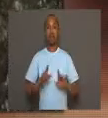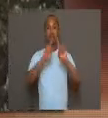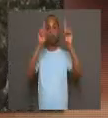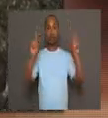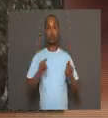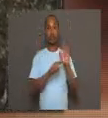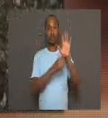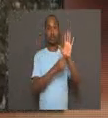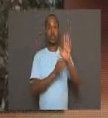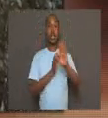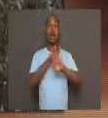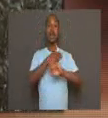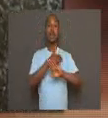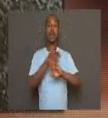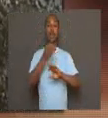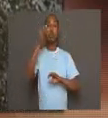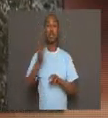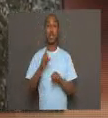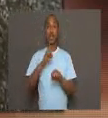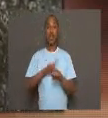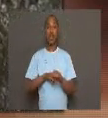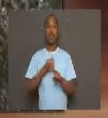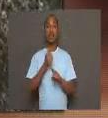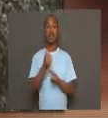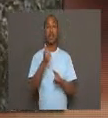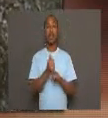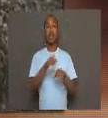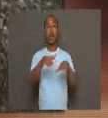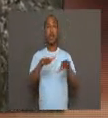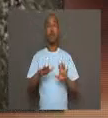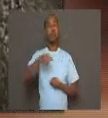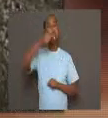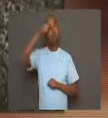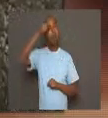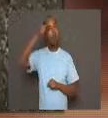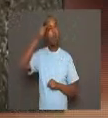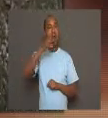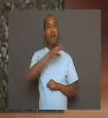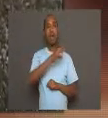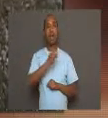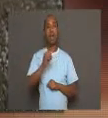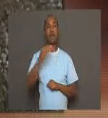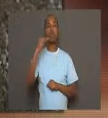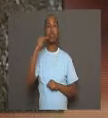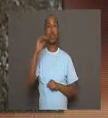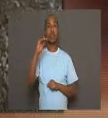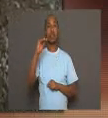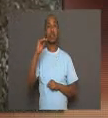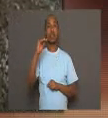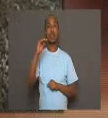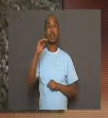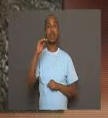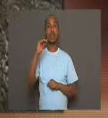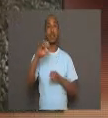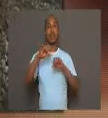After a period of time, the metal drums corrode and their contents leak